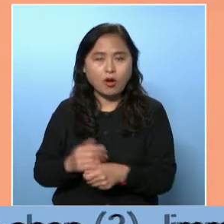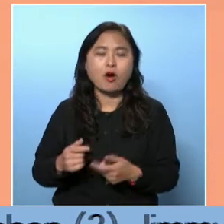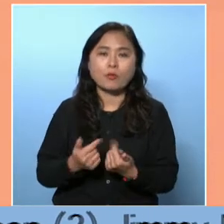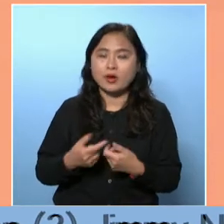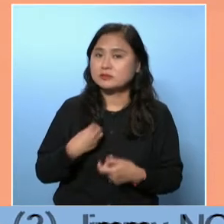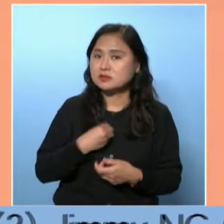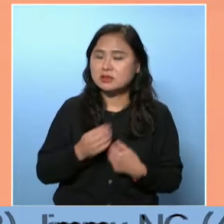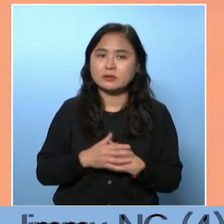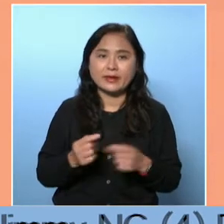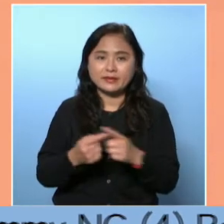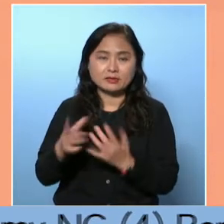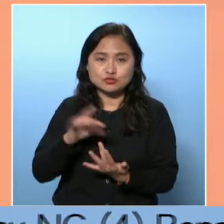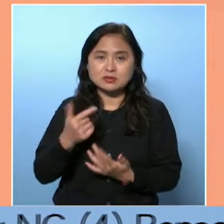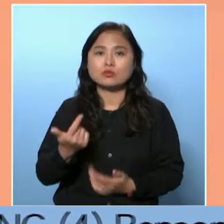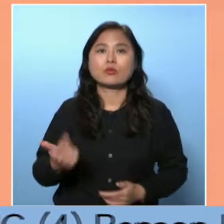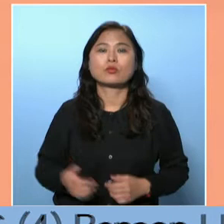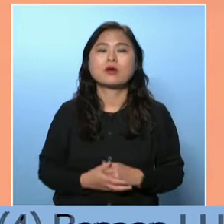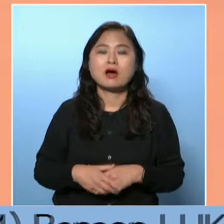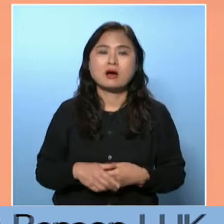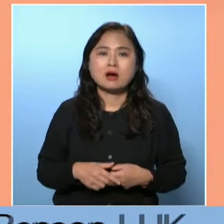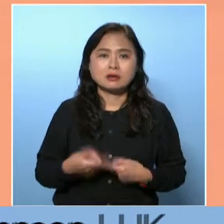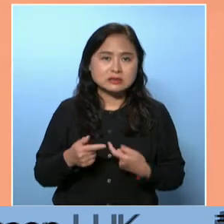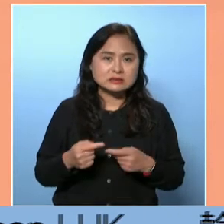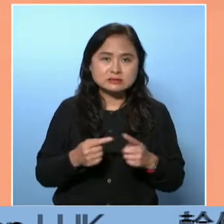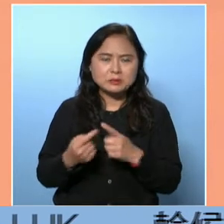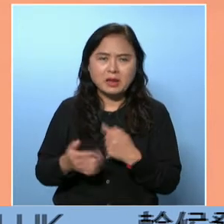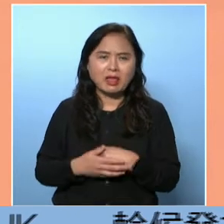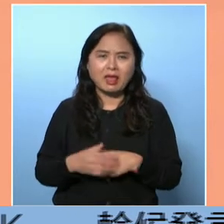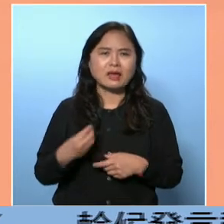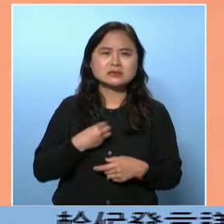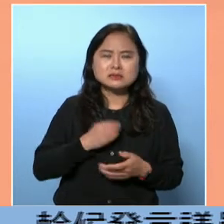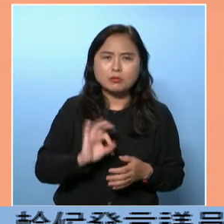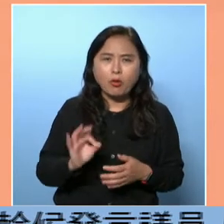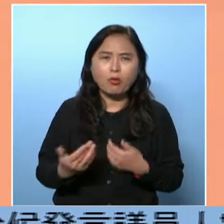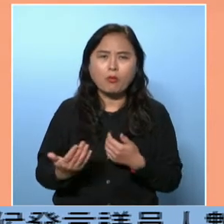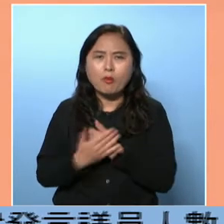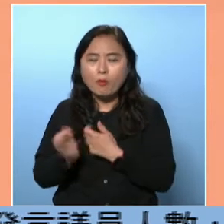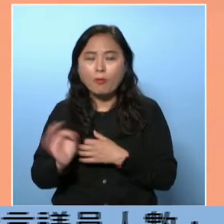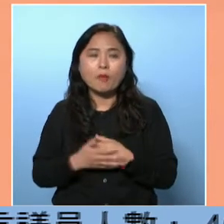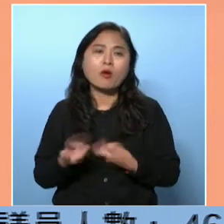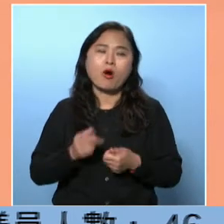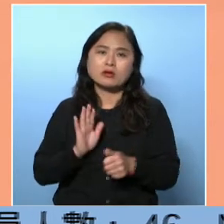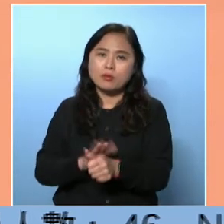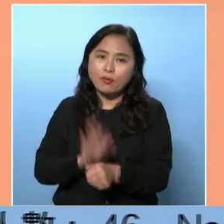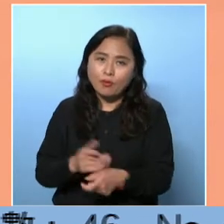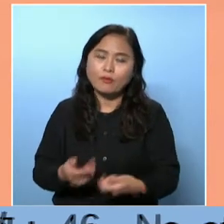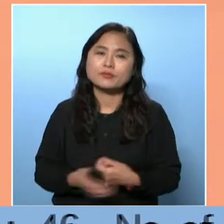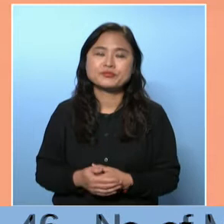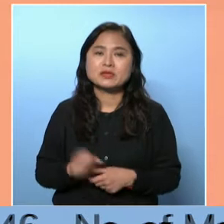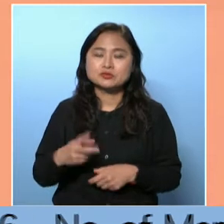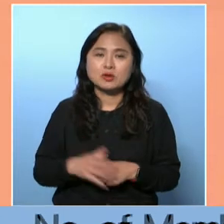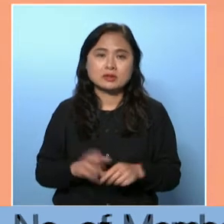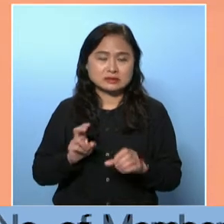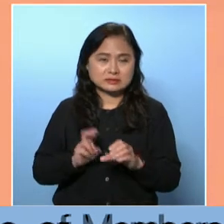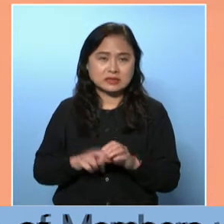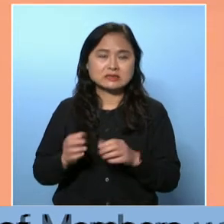another choice to the public. Because now there are many who are not able to seek treatment, so we could address